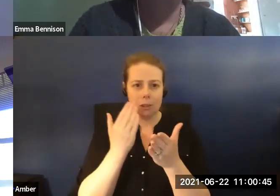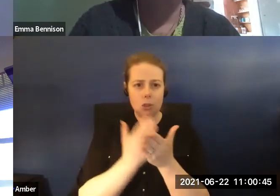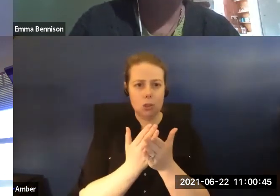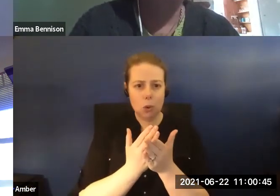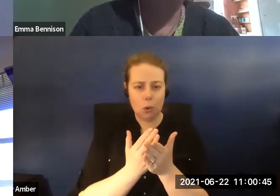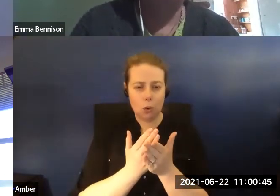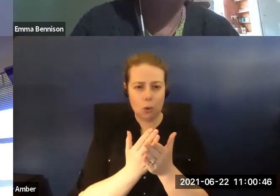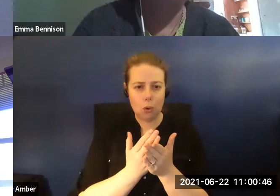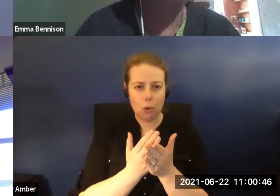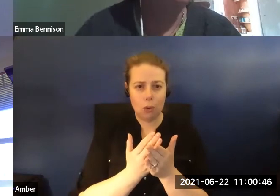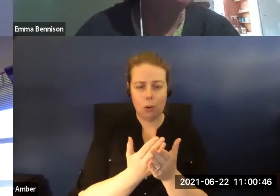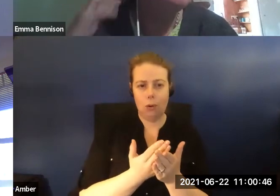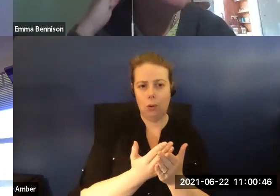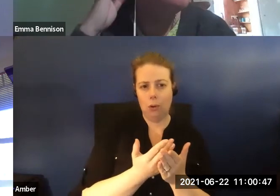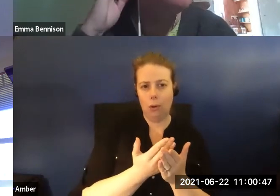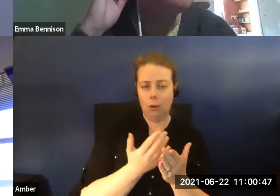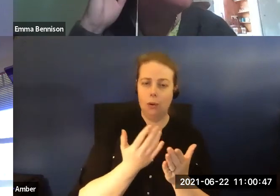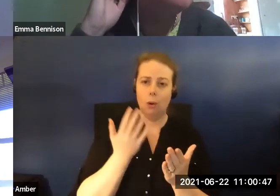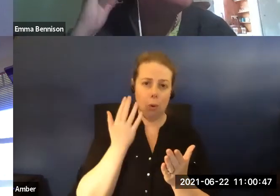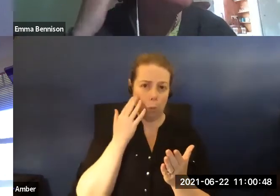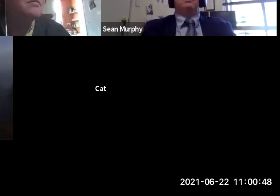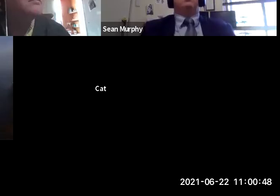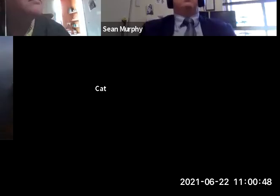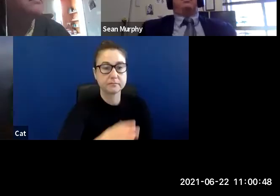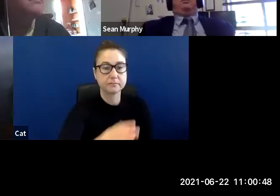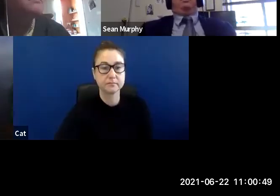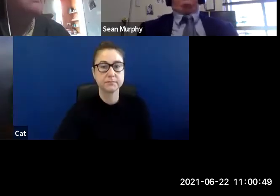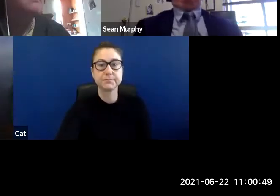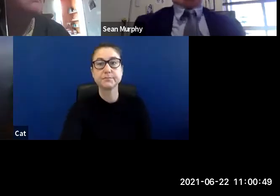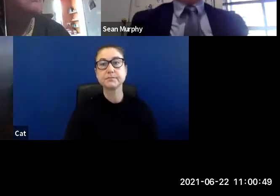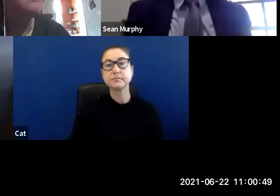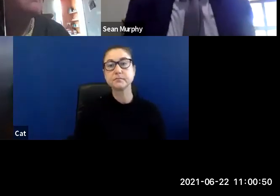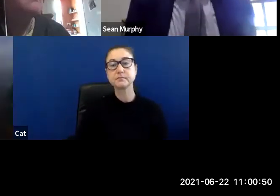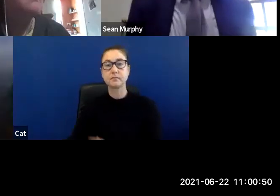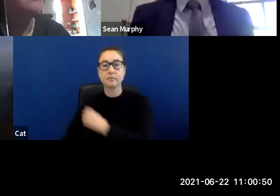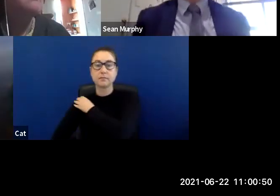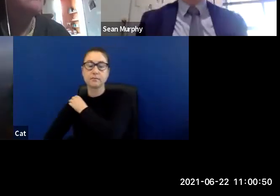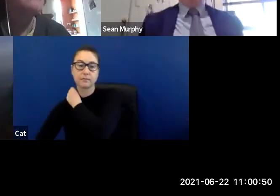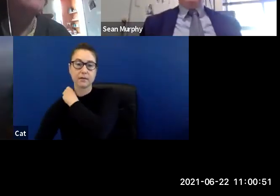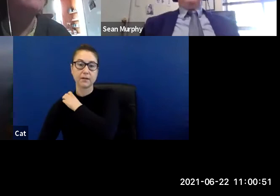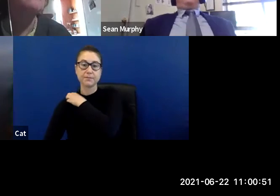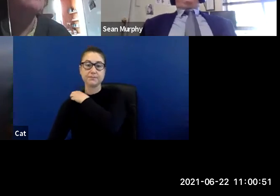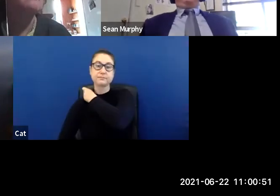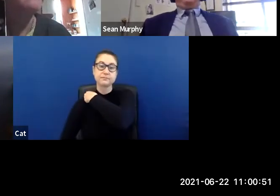when they are used in these really important areas, are used fairly, accurate and accountably?